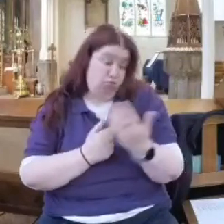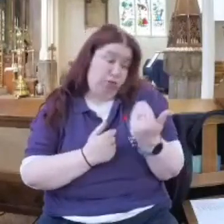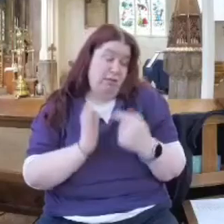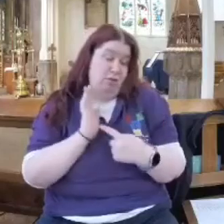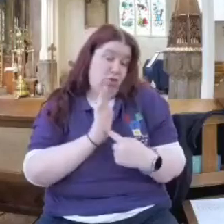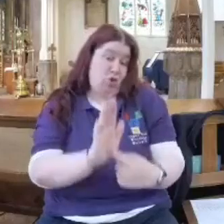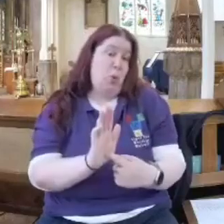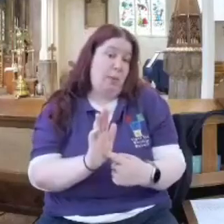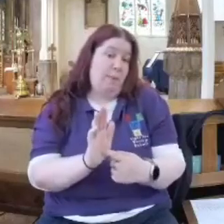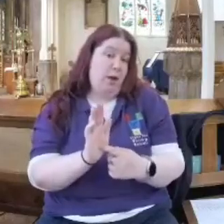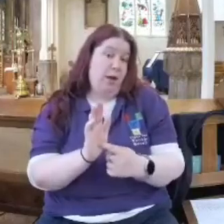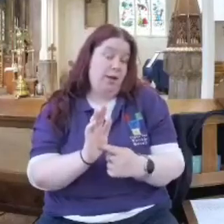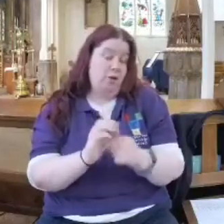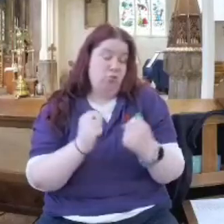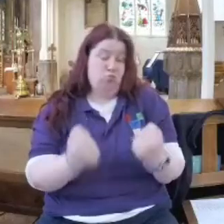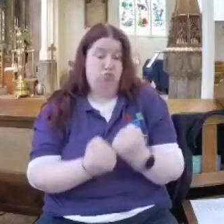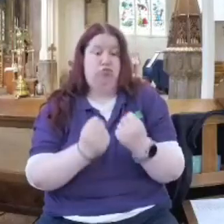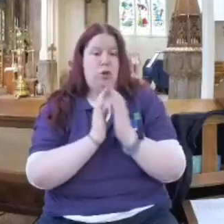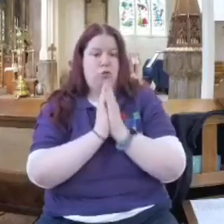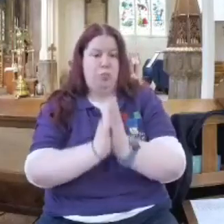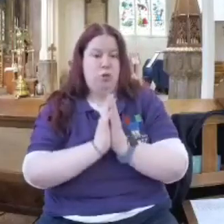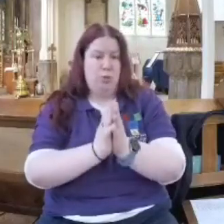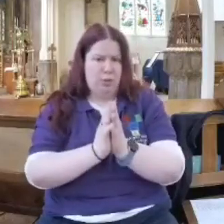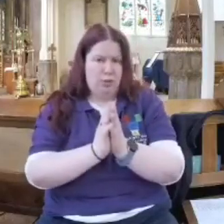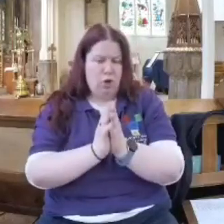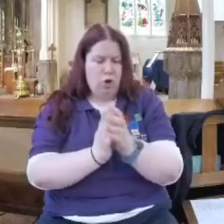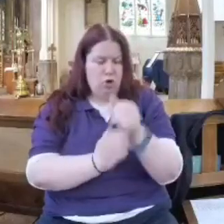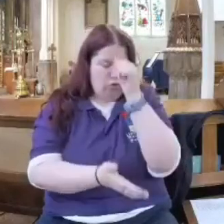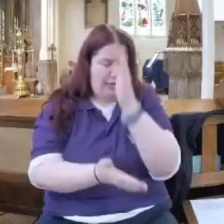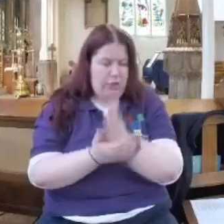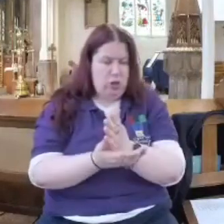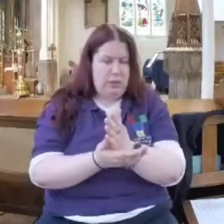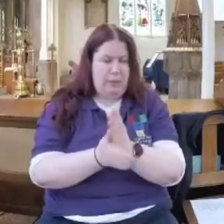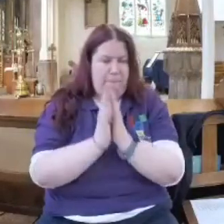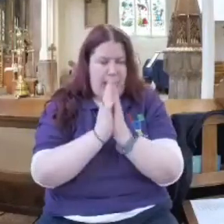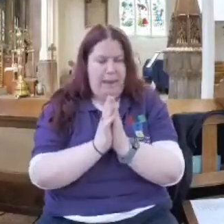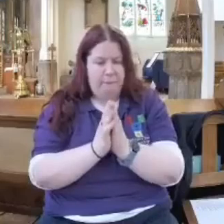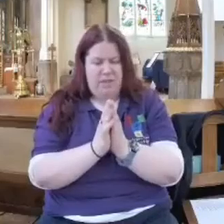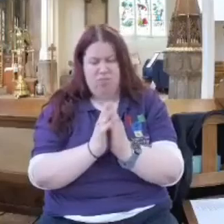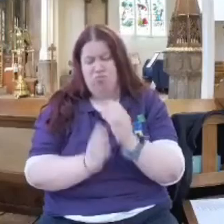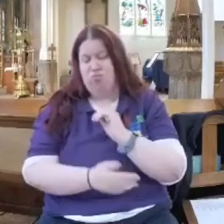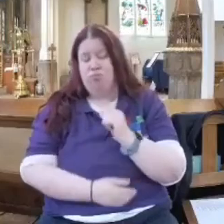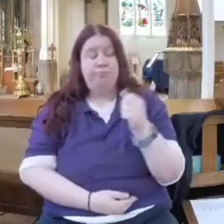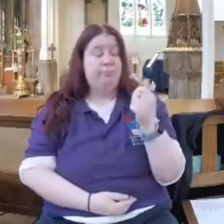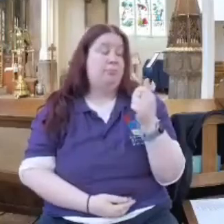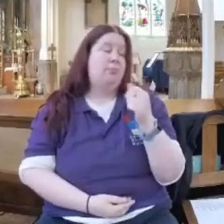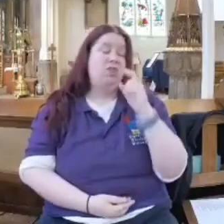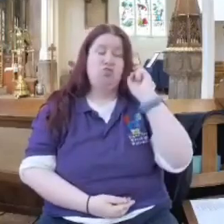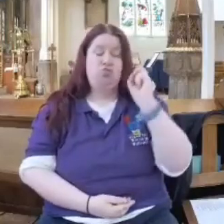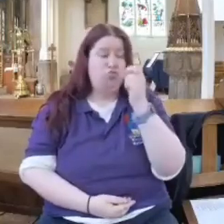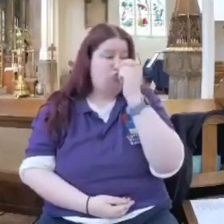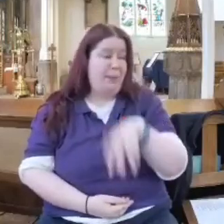Muslims, they together show that religious belief is not only nonsense, but that it is bad for people.